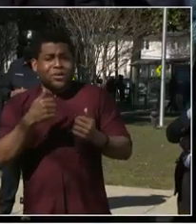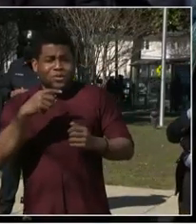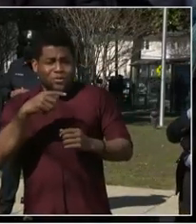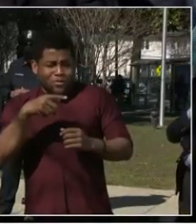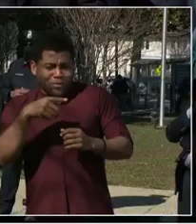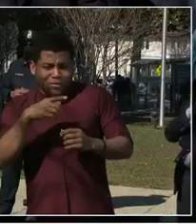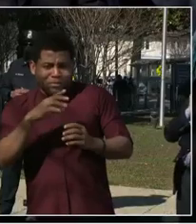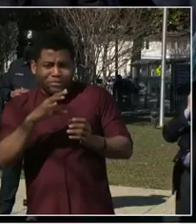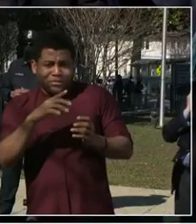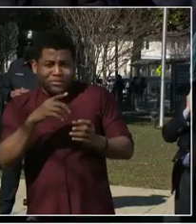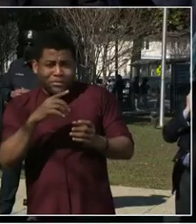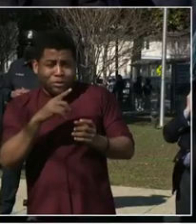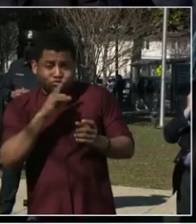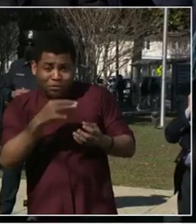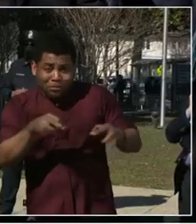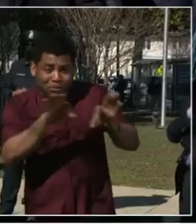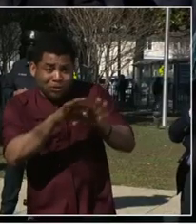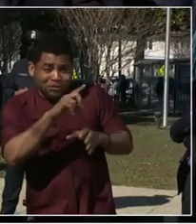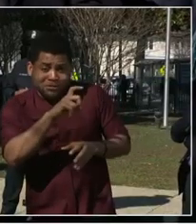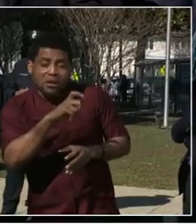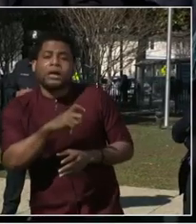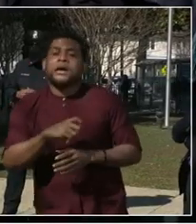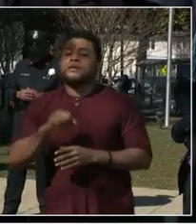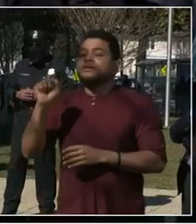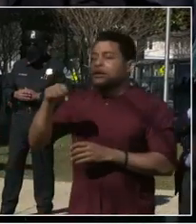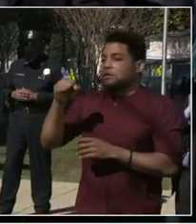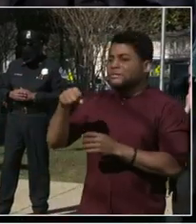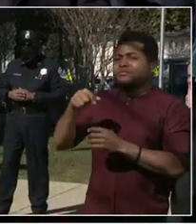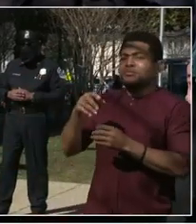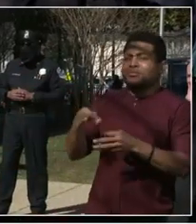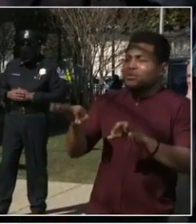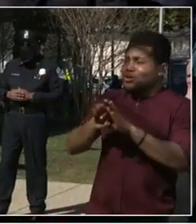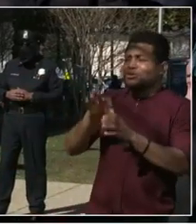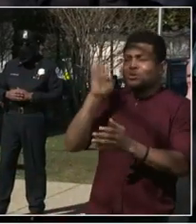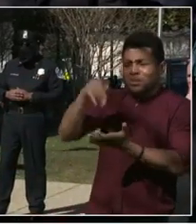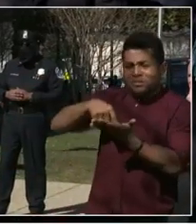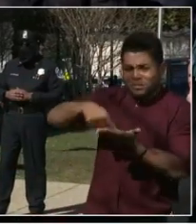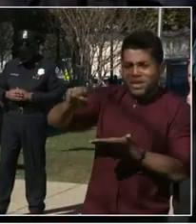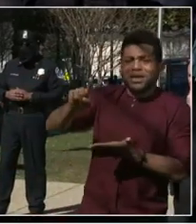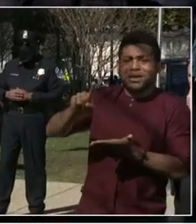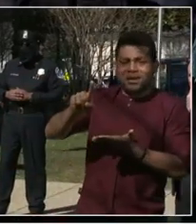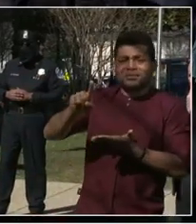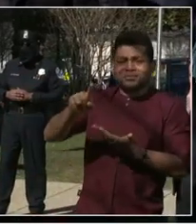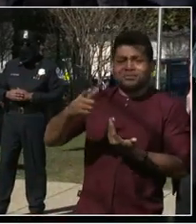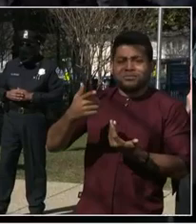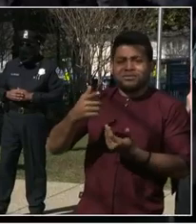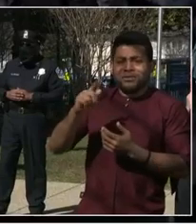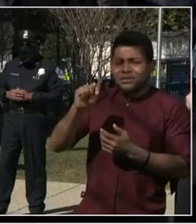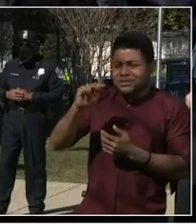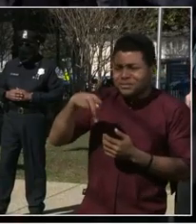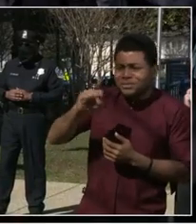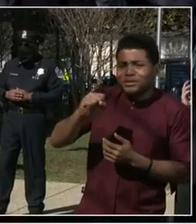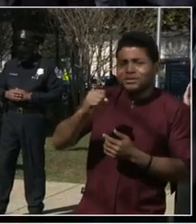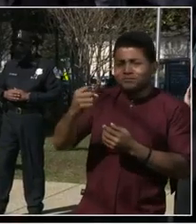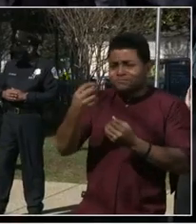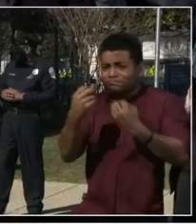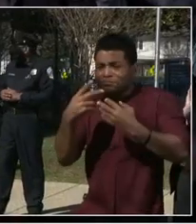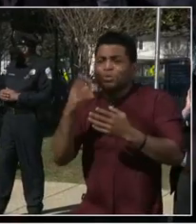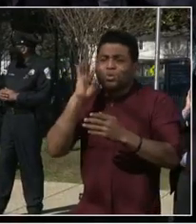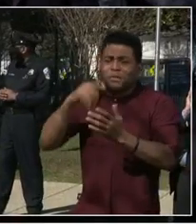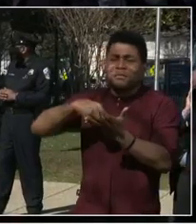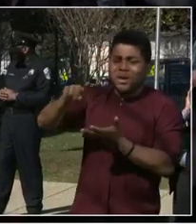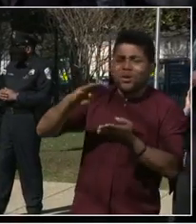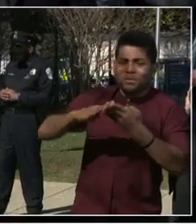Extremely important. We expect to pay out in this case following the arrest and conviction of this individual. It was extremely helpful. Tips came